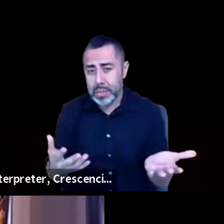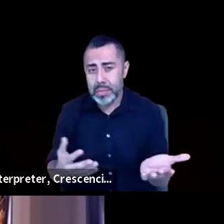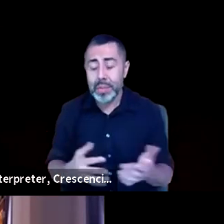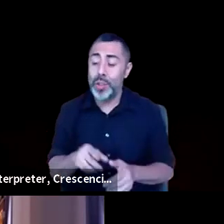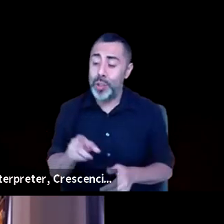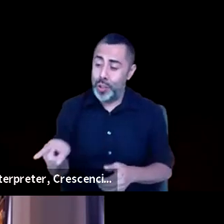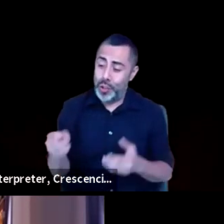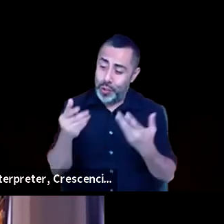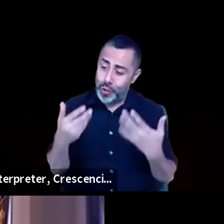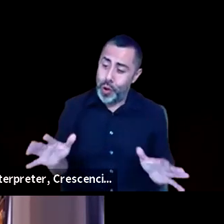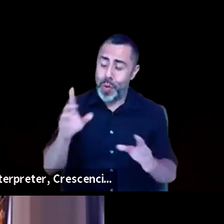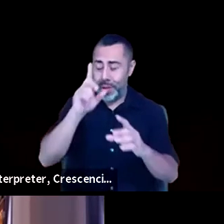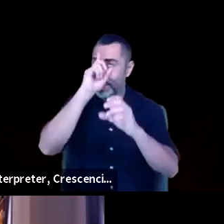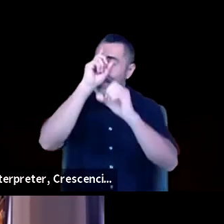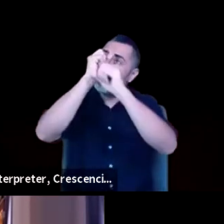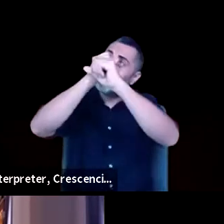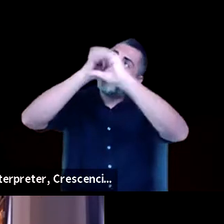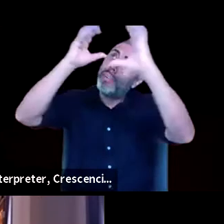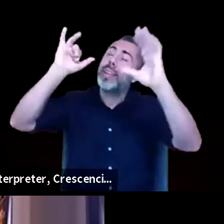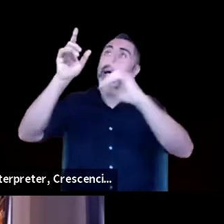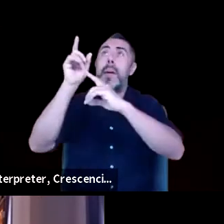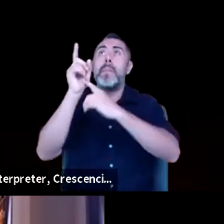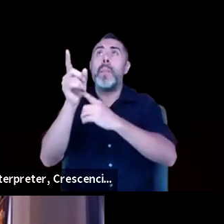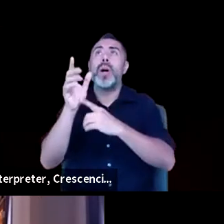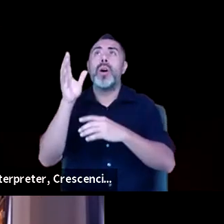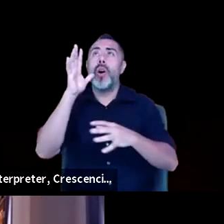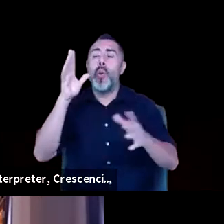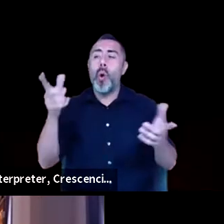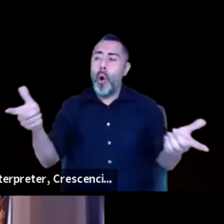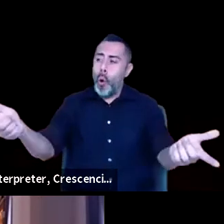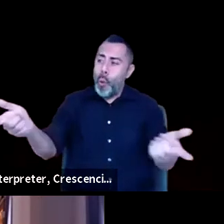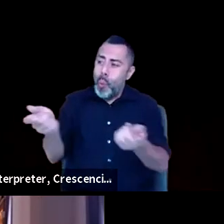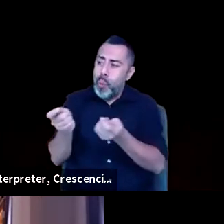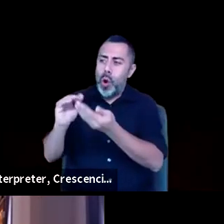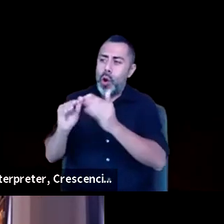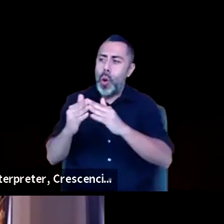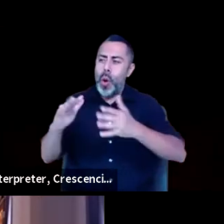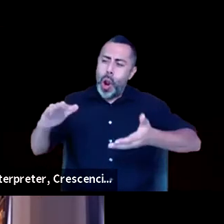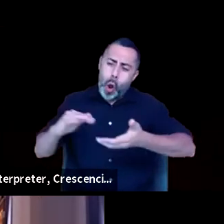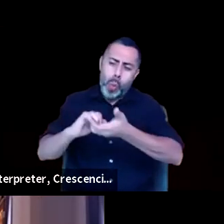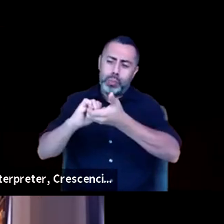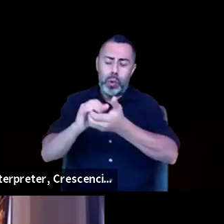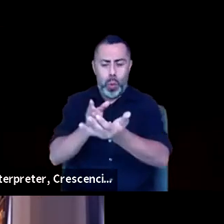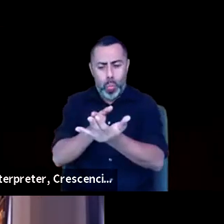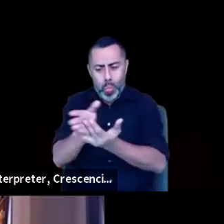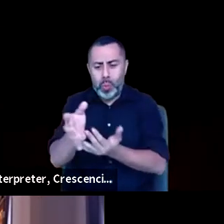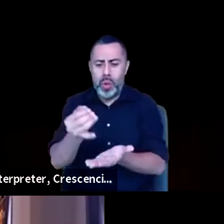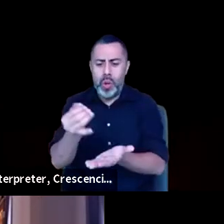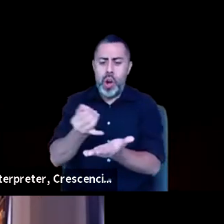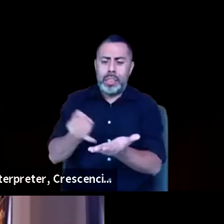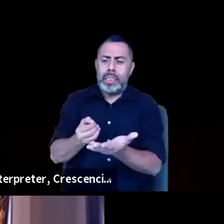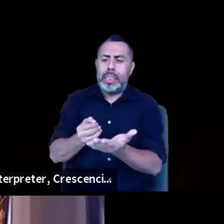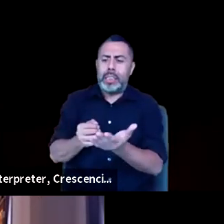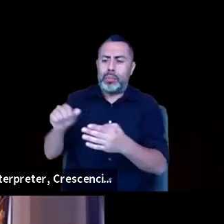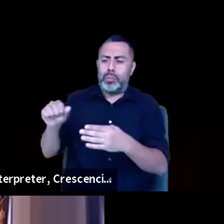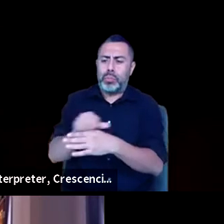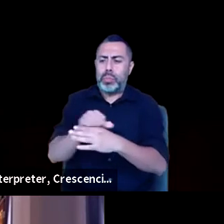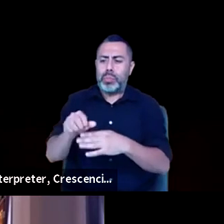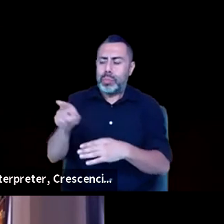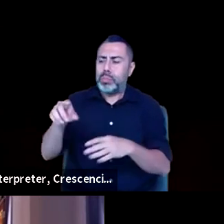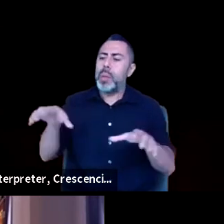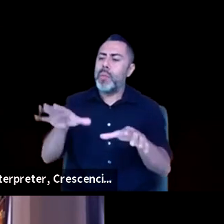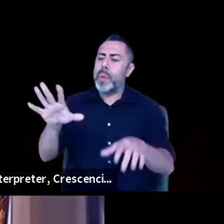this moment as a way to unify your community through artistic practice, right? With one voice, which is very much what